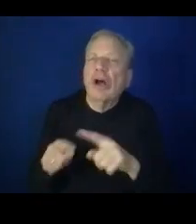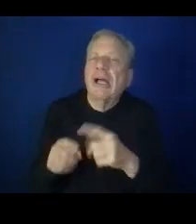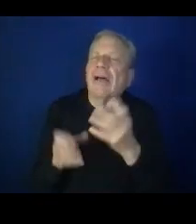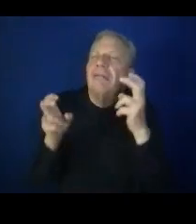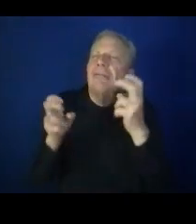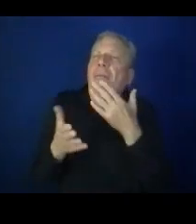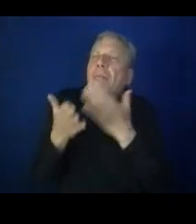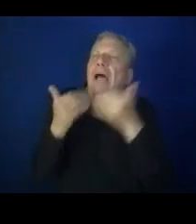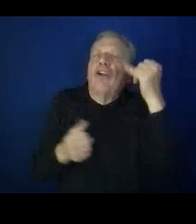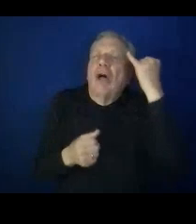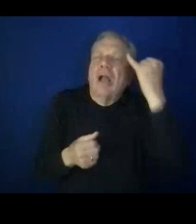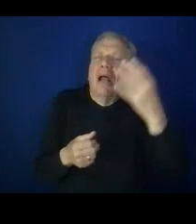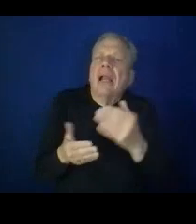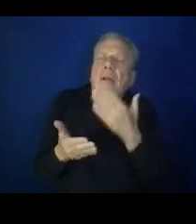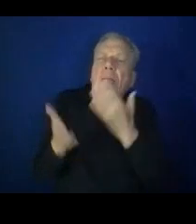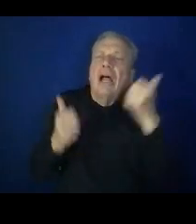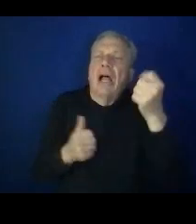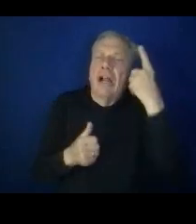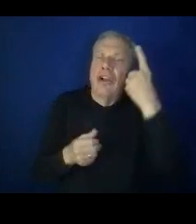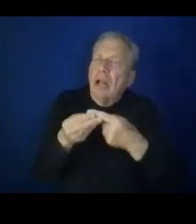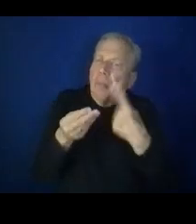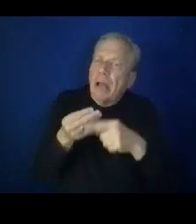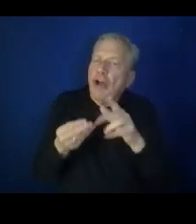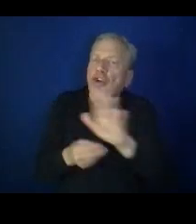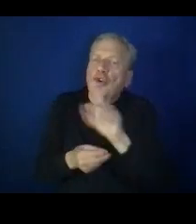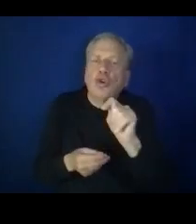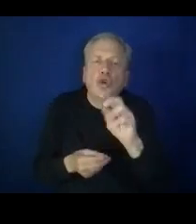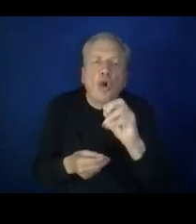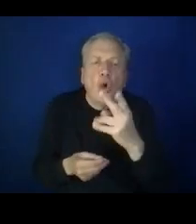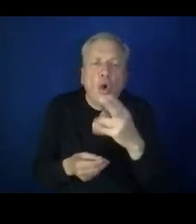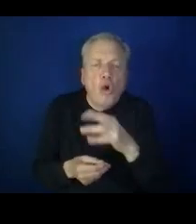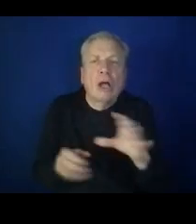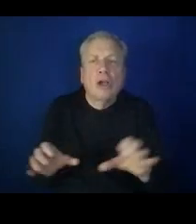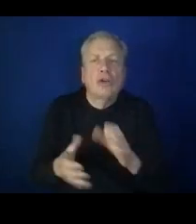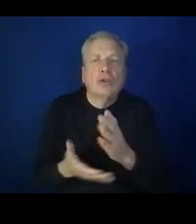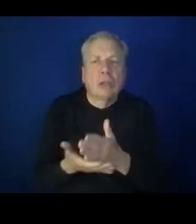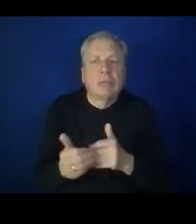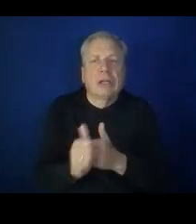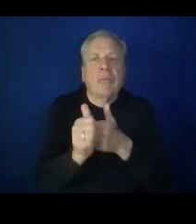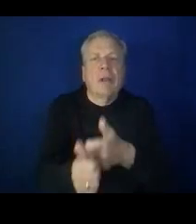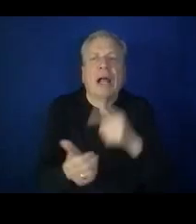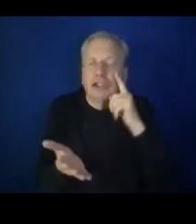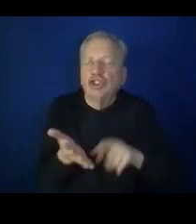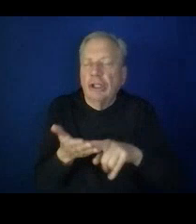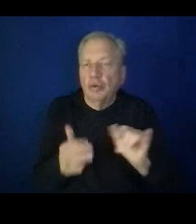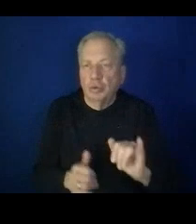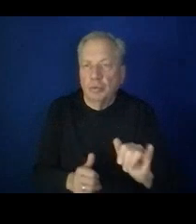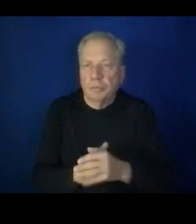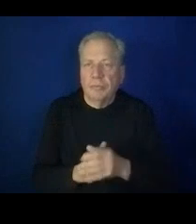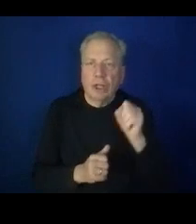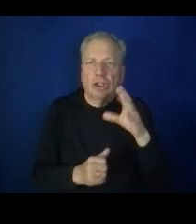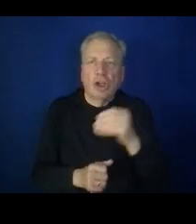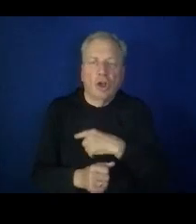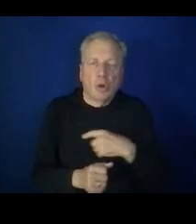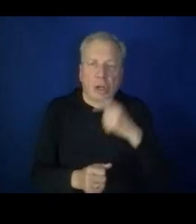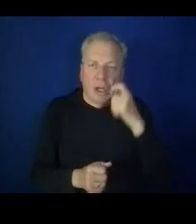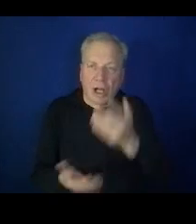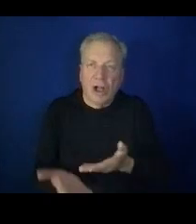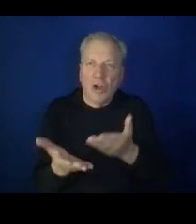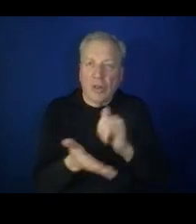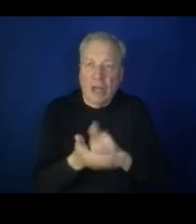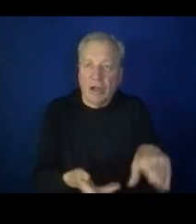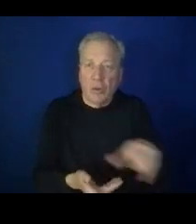idea, a better understanding about your tours, and also to do some compliance checks. So we just also wanted to let you